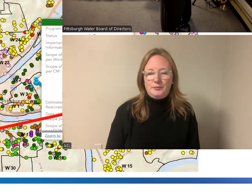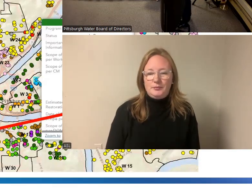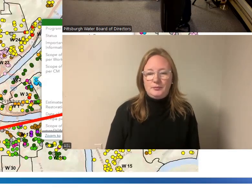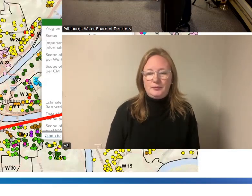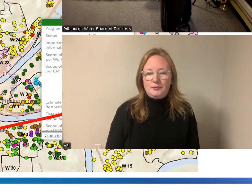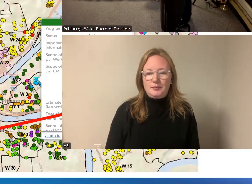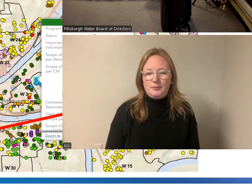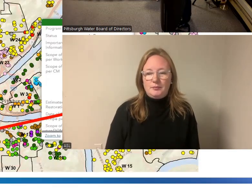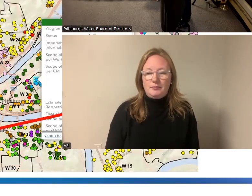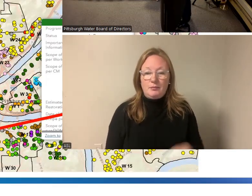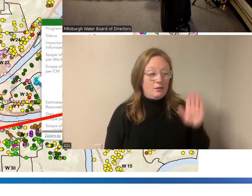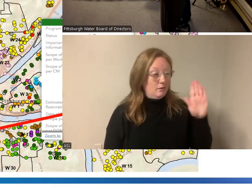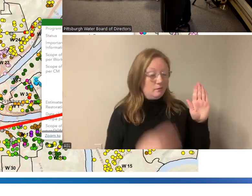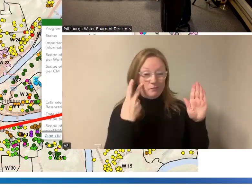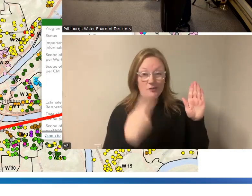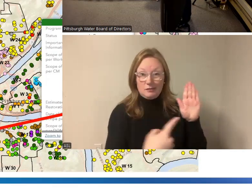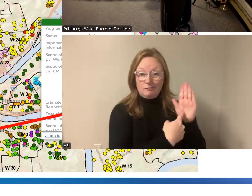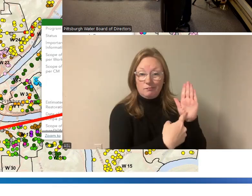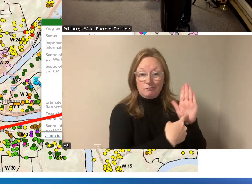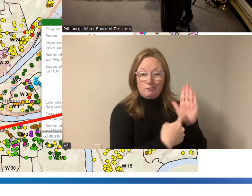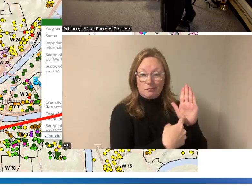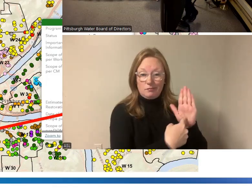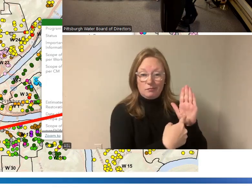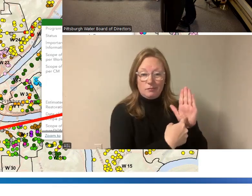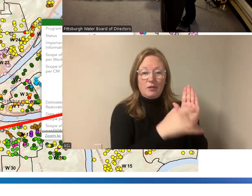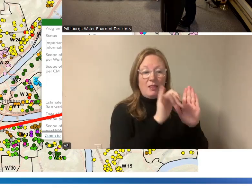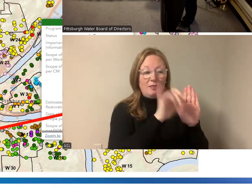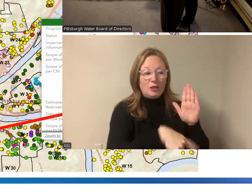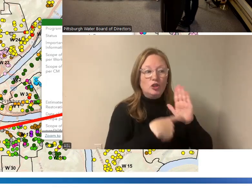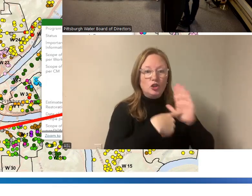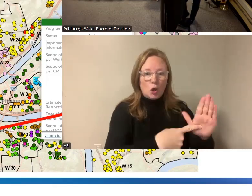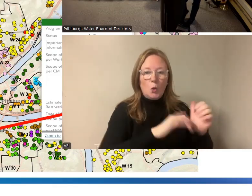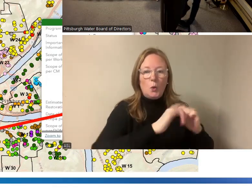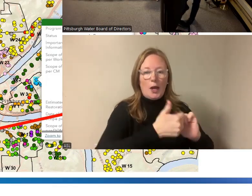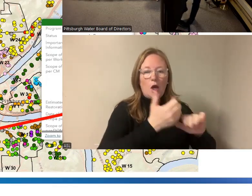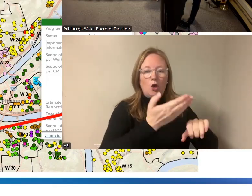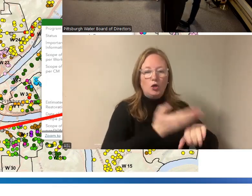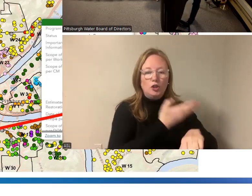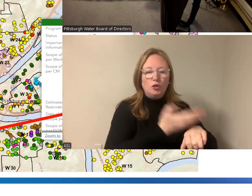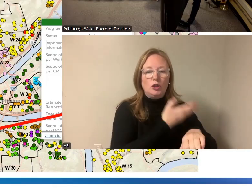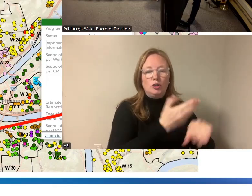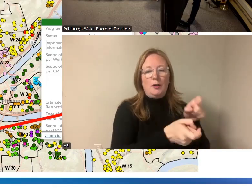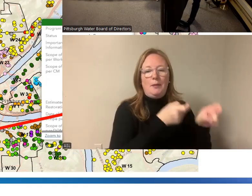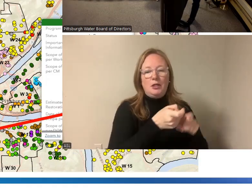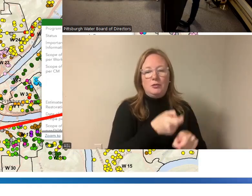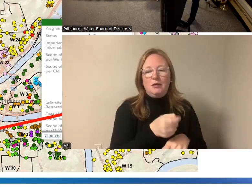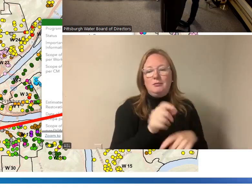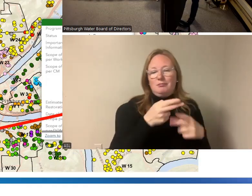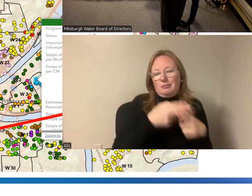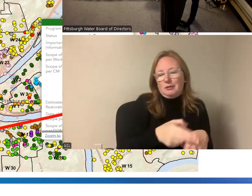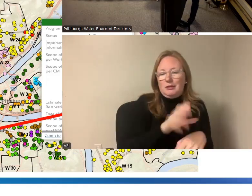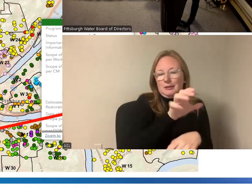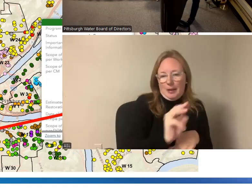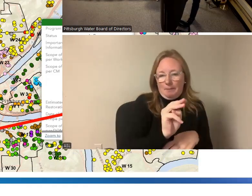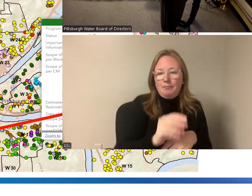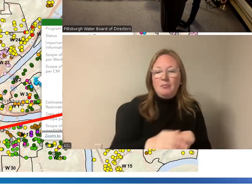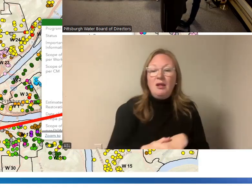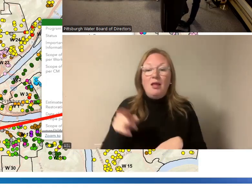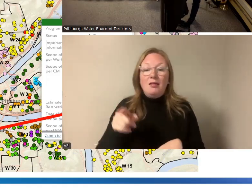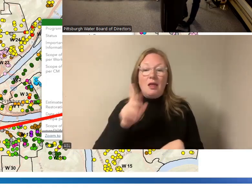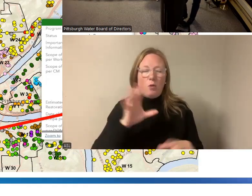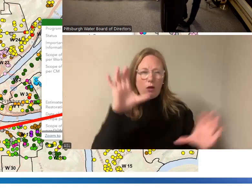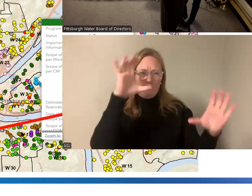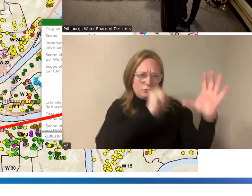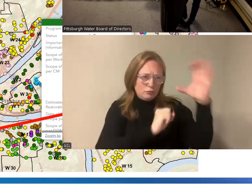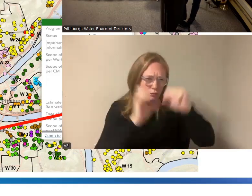This example illustrates how construction management, CM, estimating is used to calculate the total projected